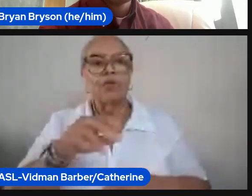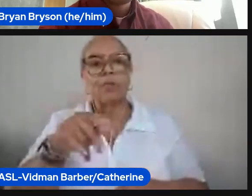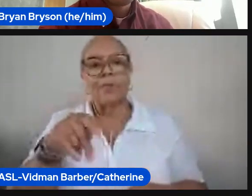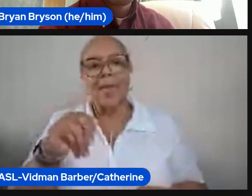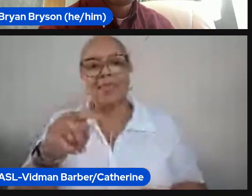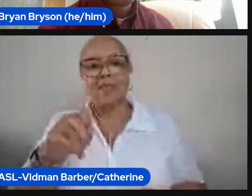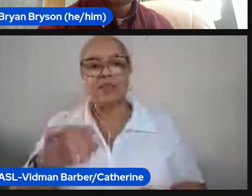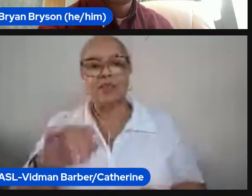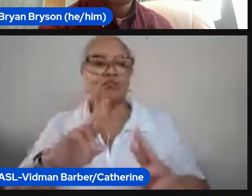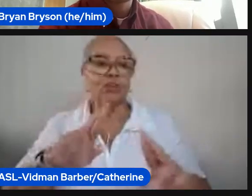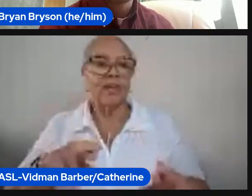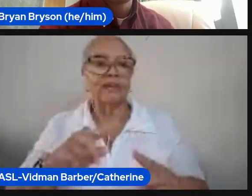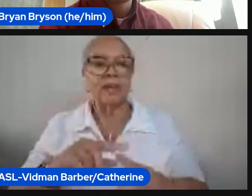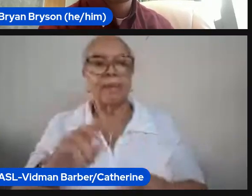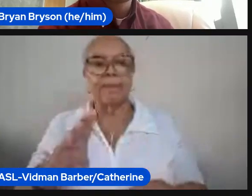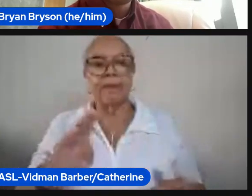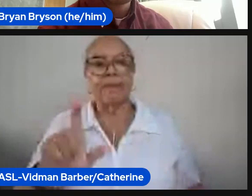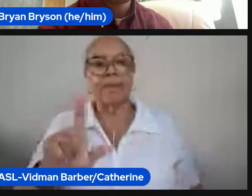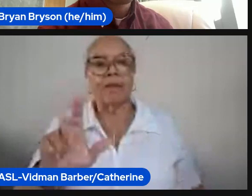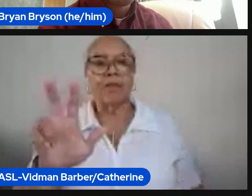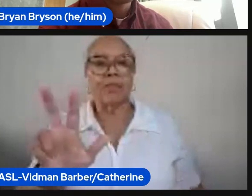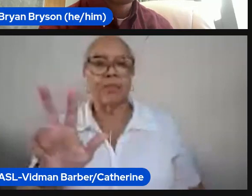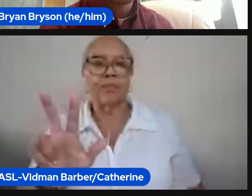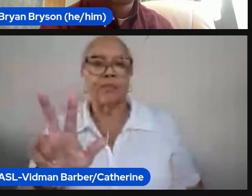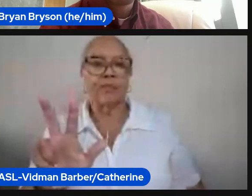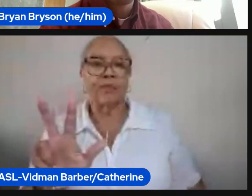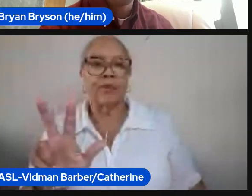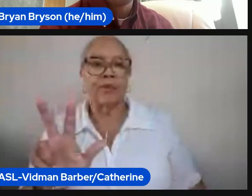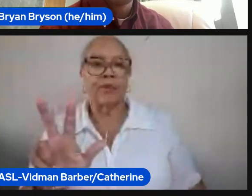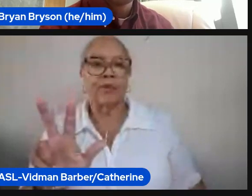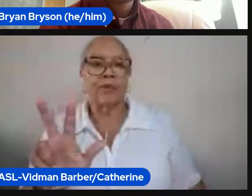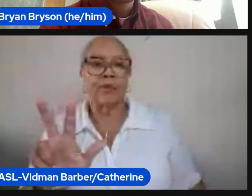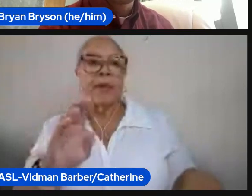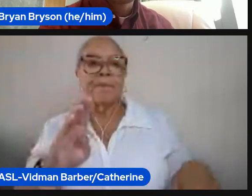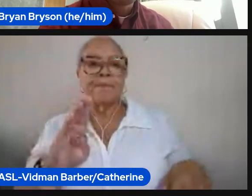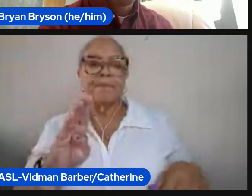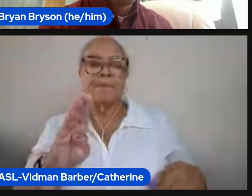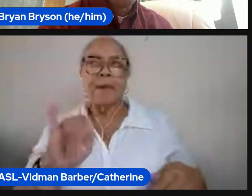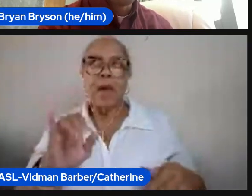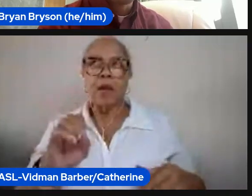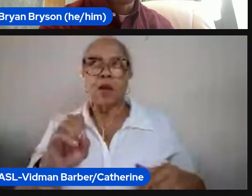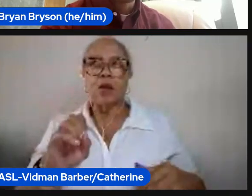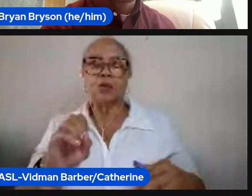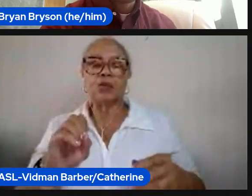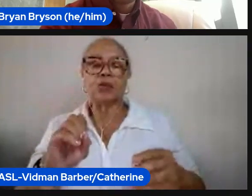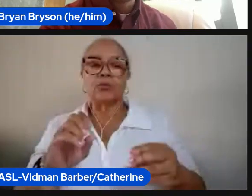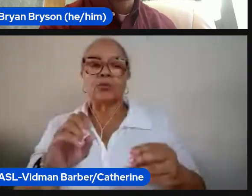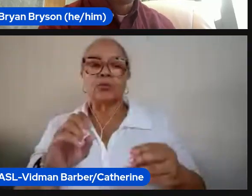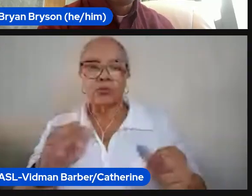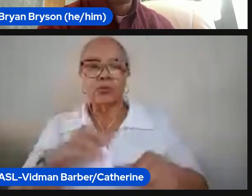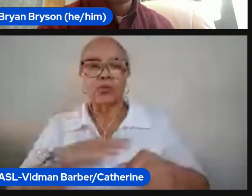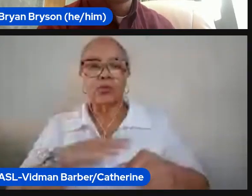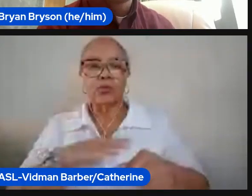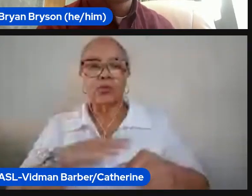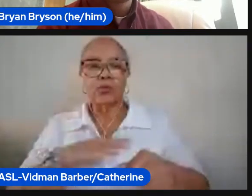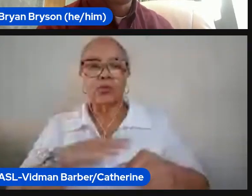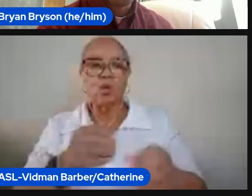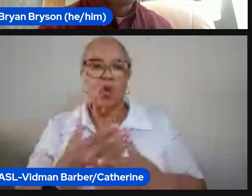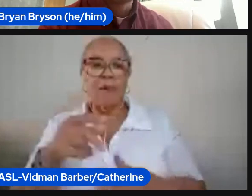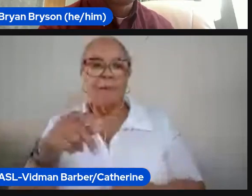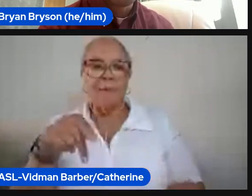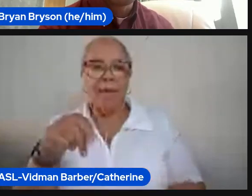specifically BL3, slow biosafety level 3, slow growing pathogens. And so I